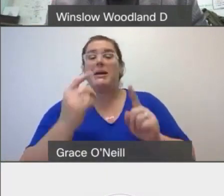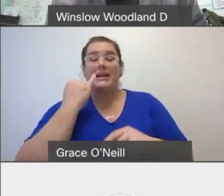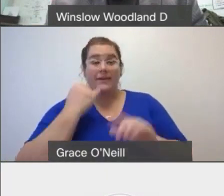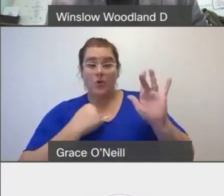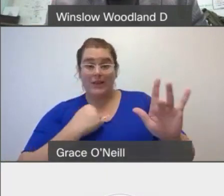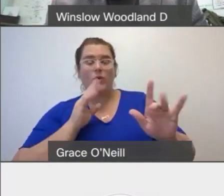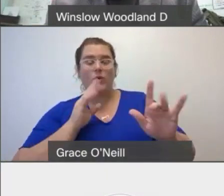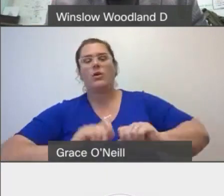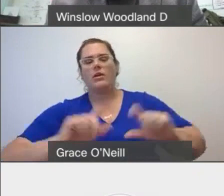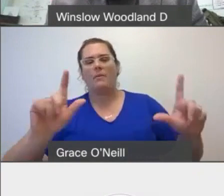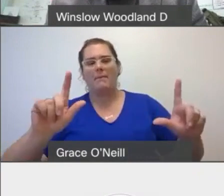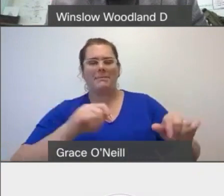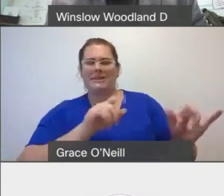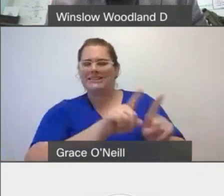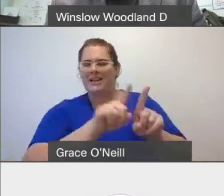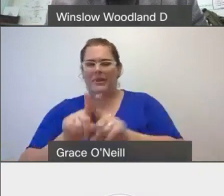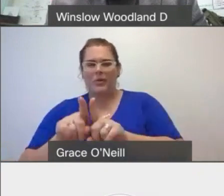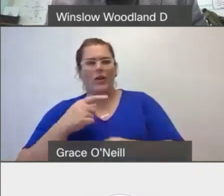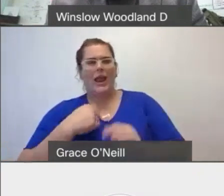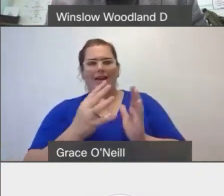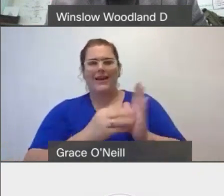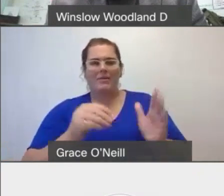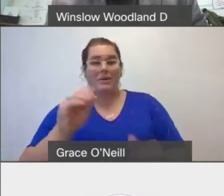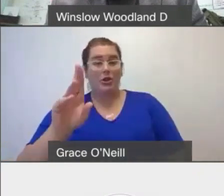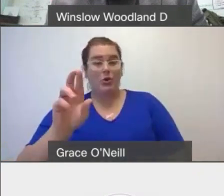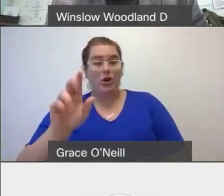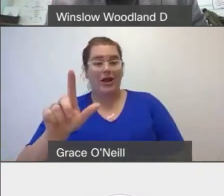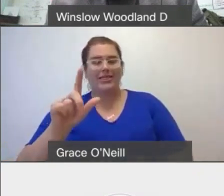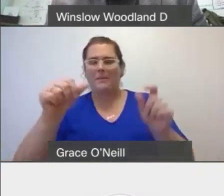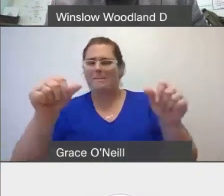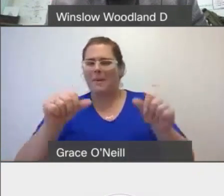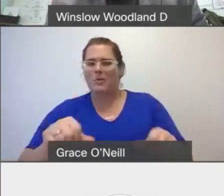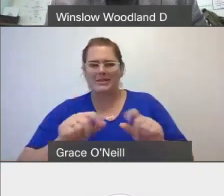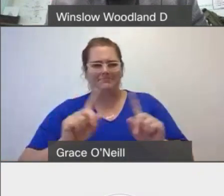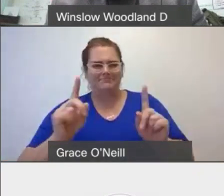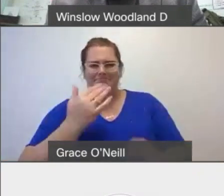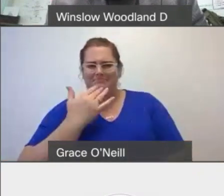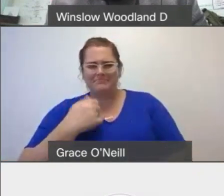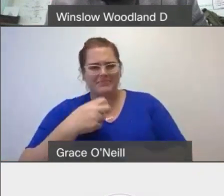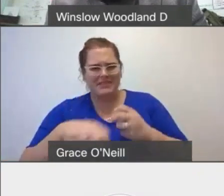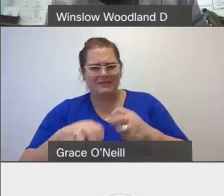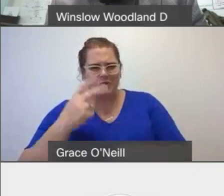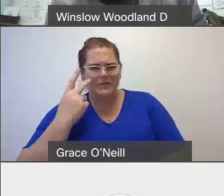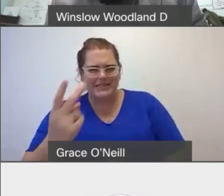It was the same thing when I copied it. The URL posts in a color that is really difficult to see.